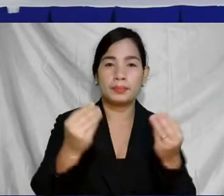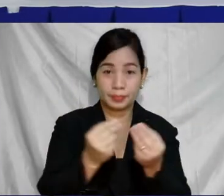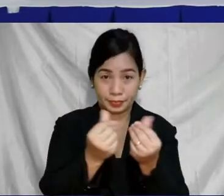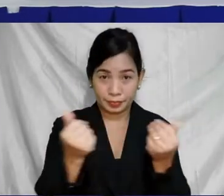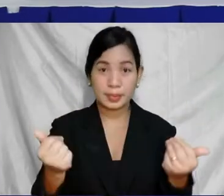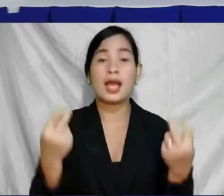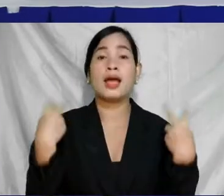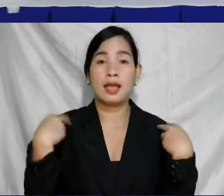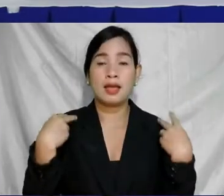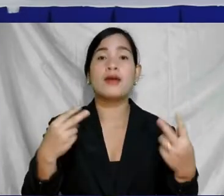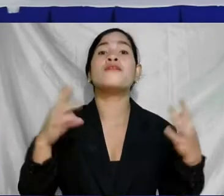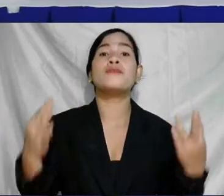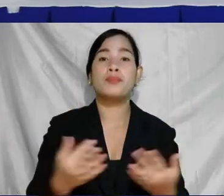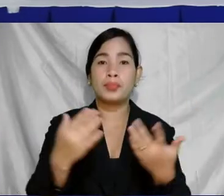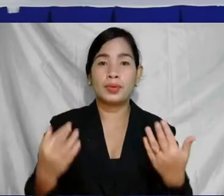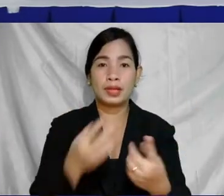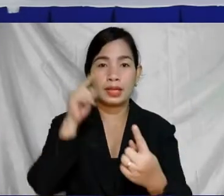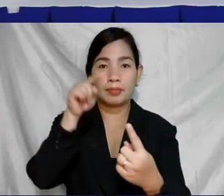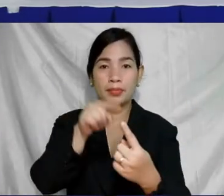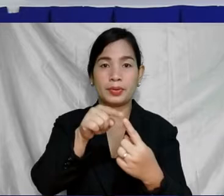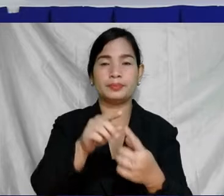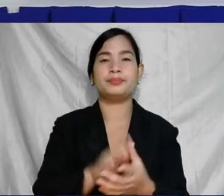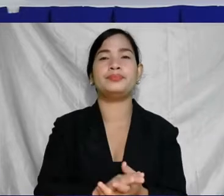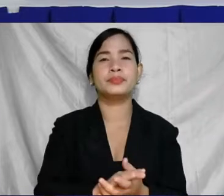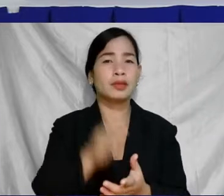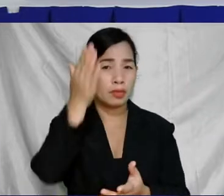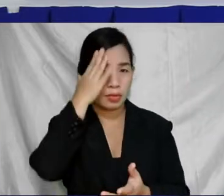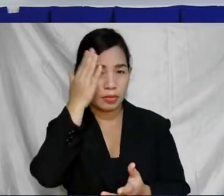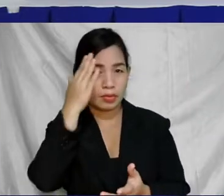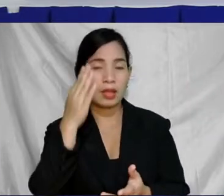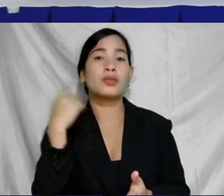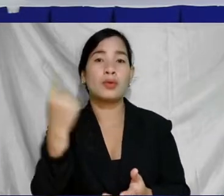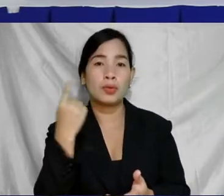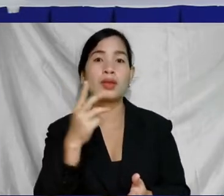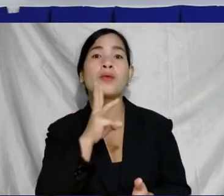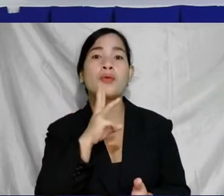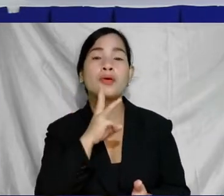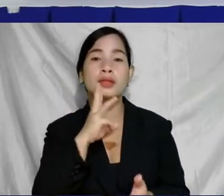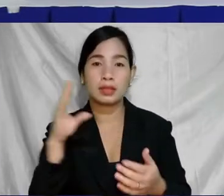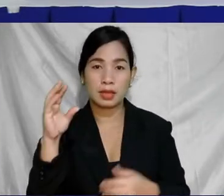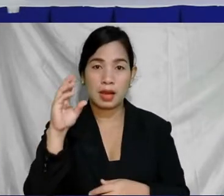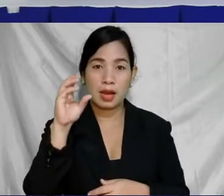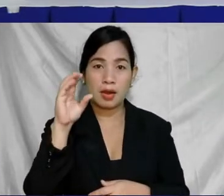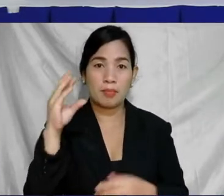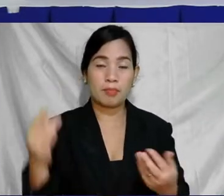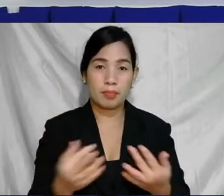boiling point. Did you know that the only water that boils at 100 degrees Celsius is the distilled